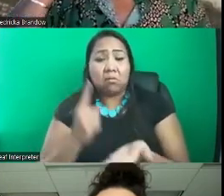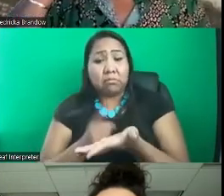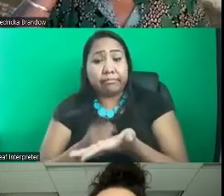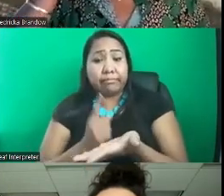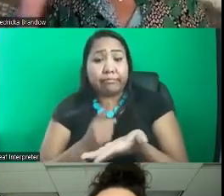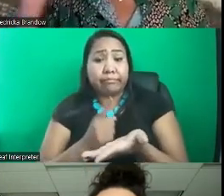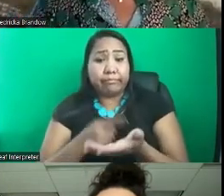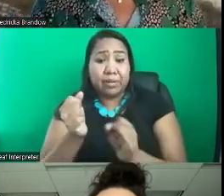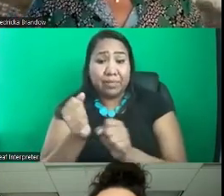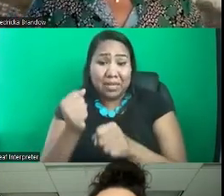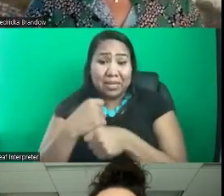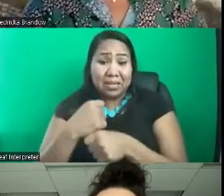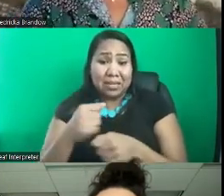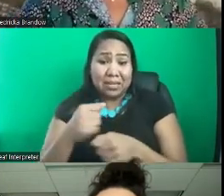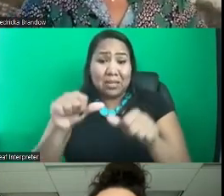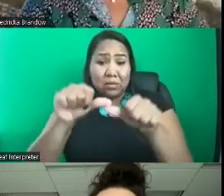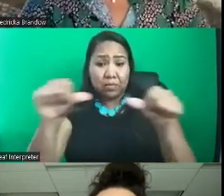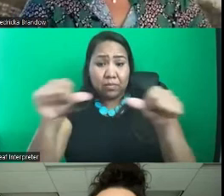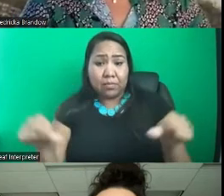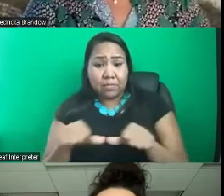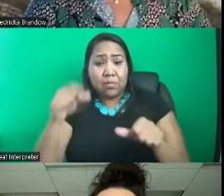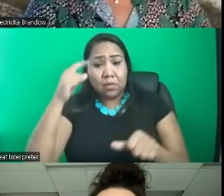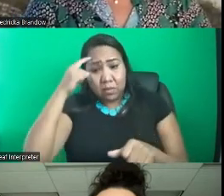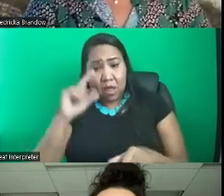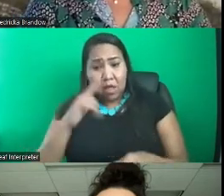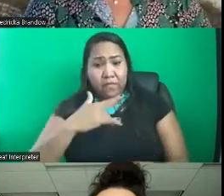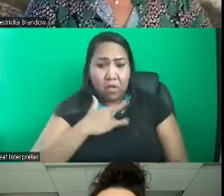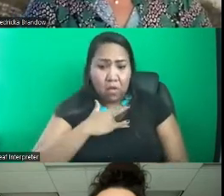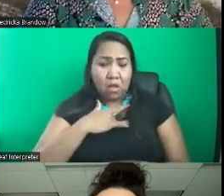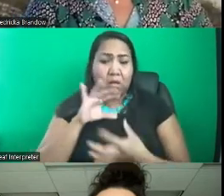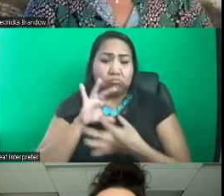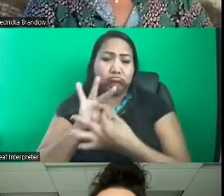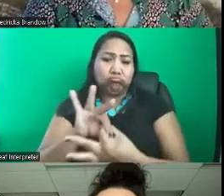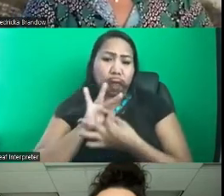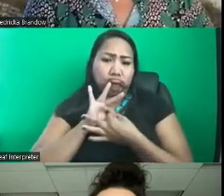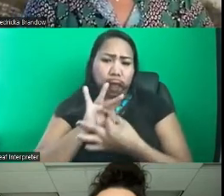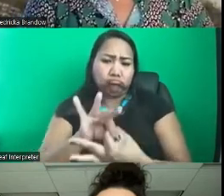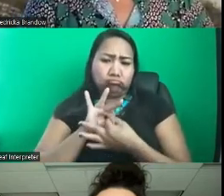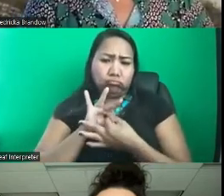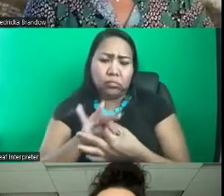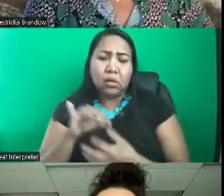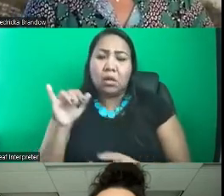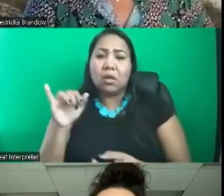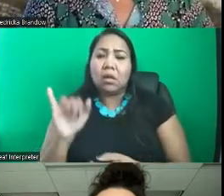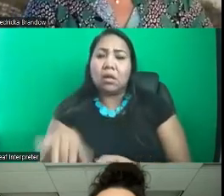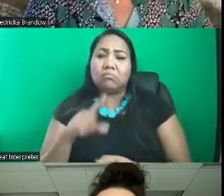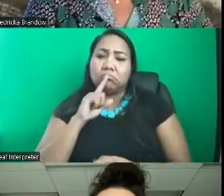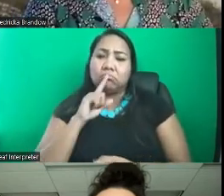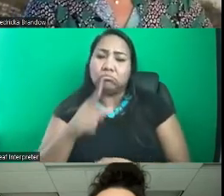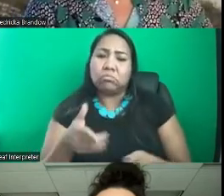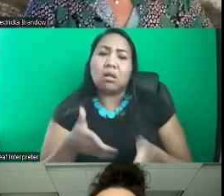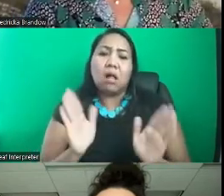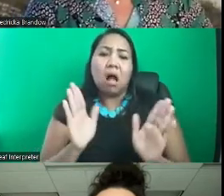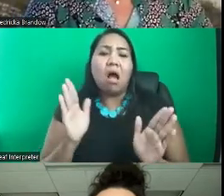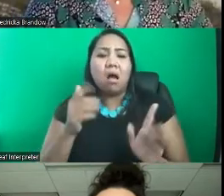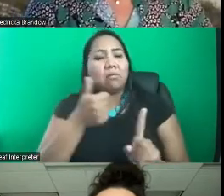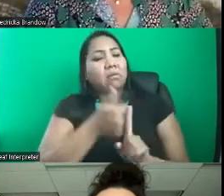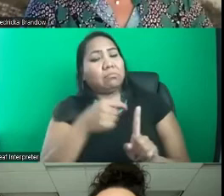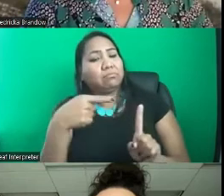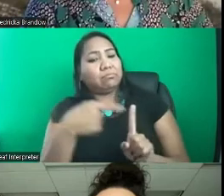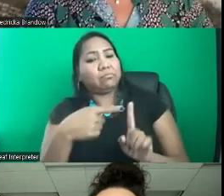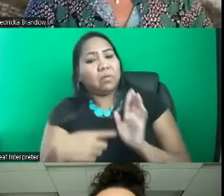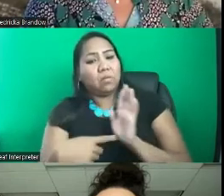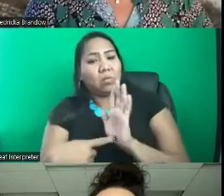of belonging is to see representations of themselves and their communities through language, through